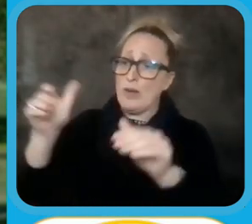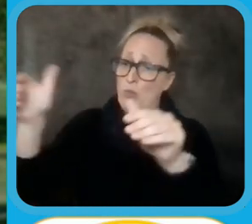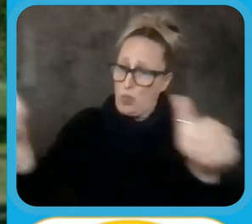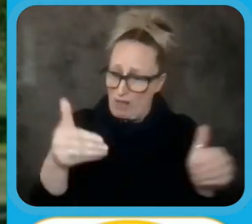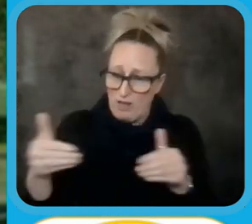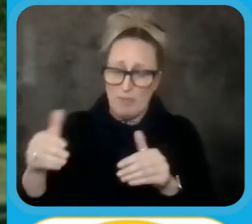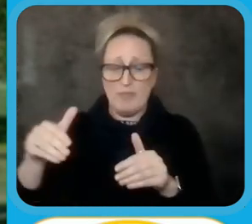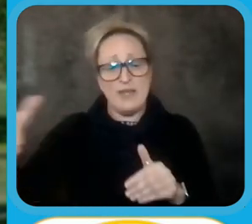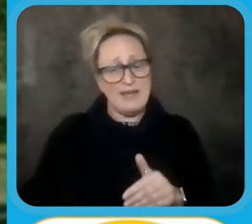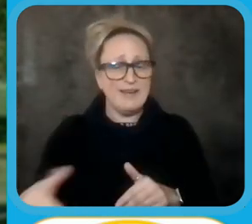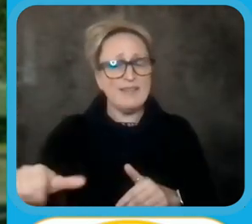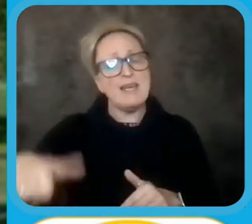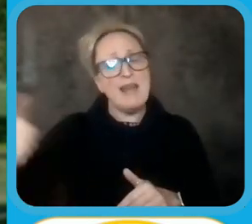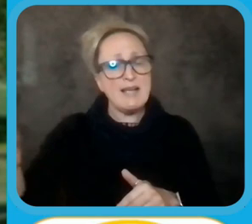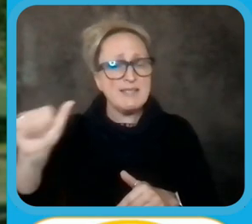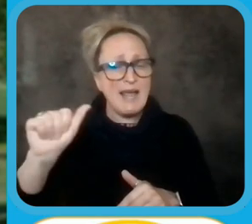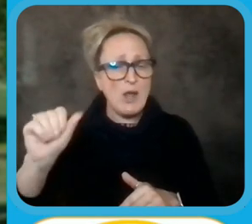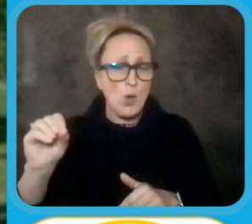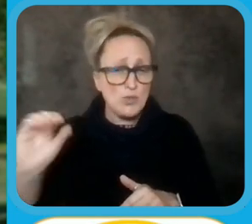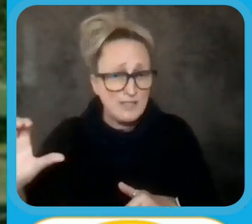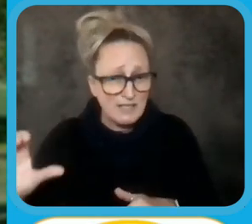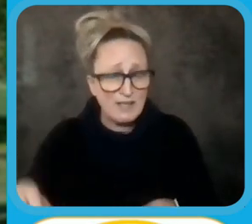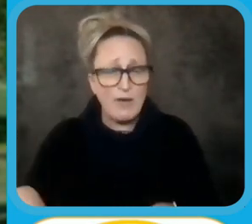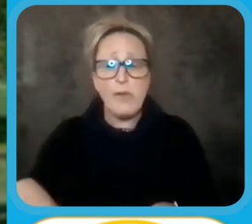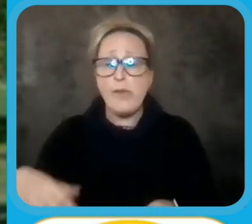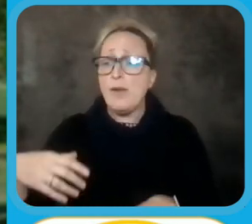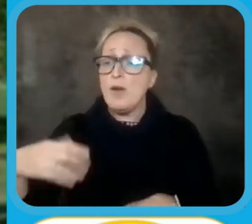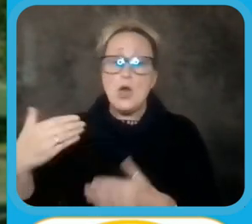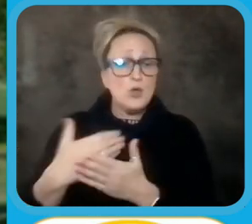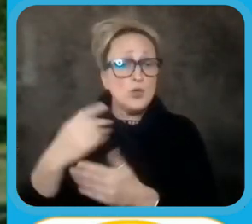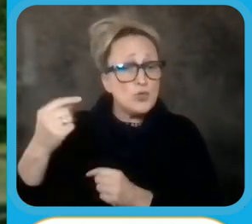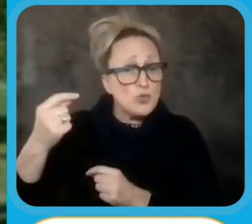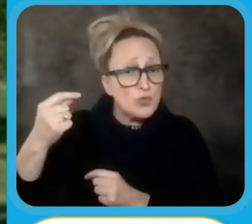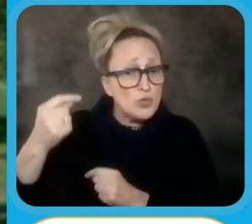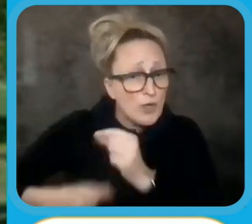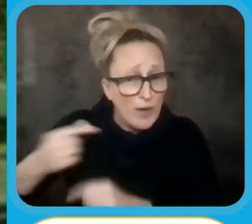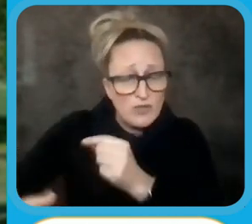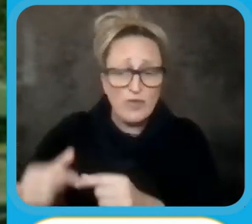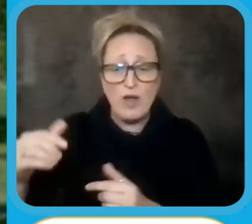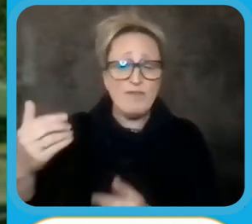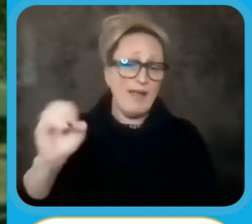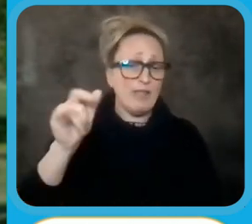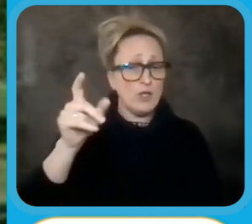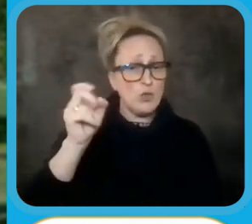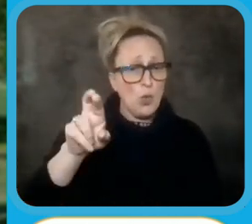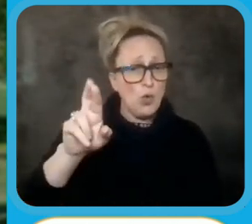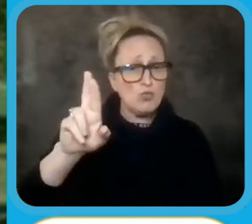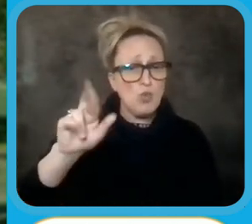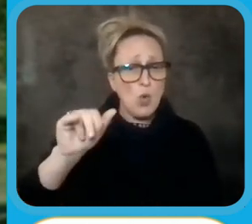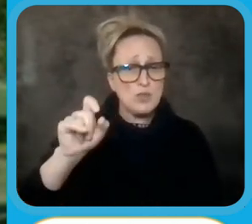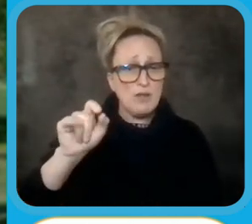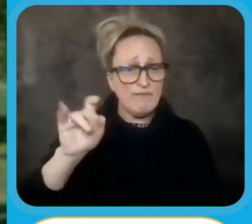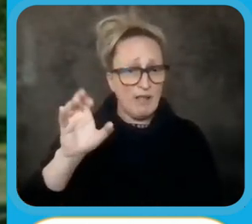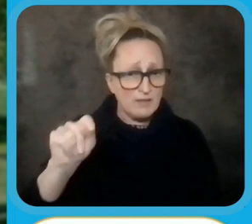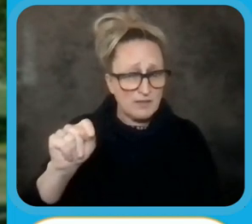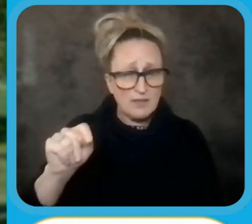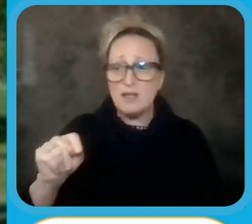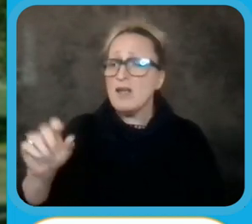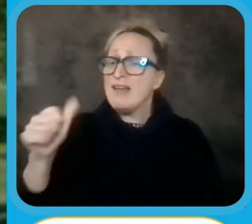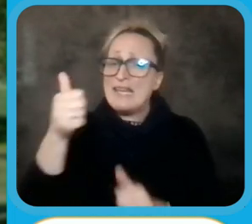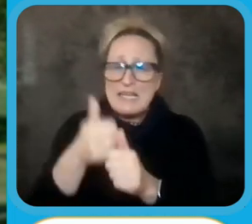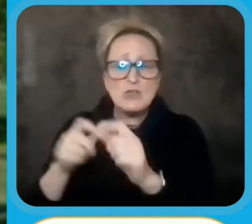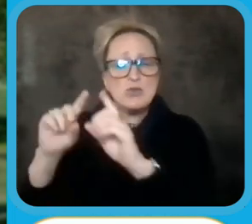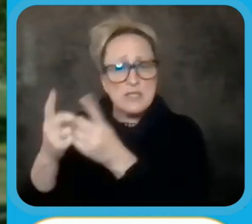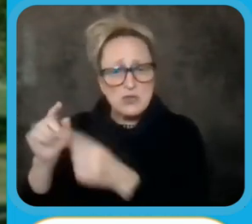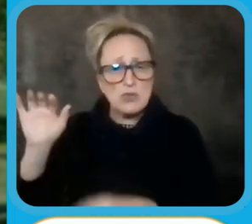AOC, where we pave the way for a new generation of Eleanor Roosevelts, where every district has a chance